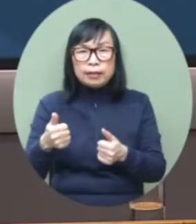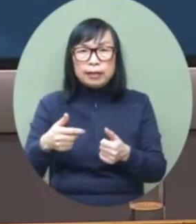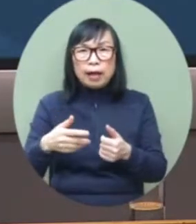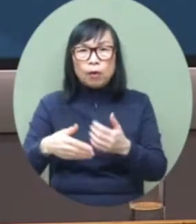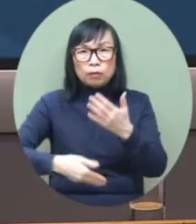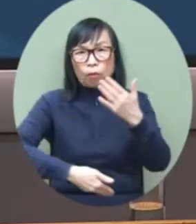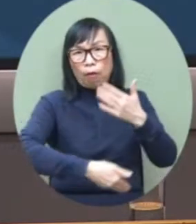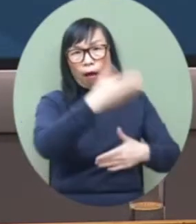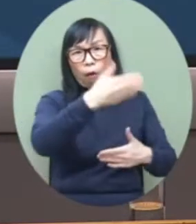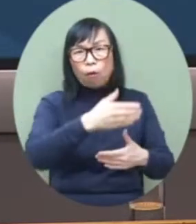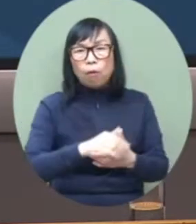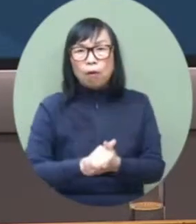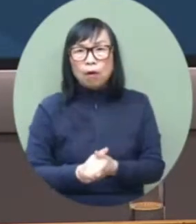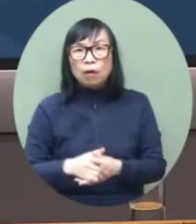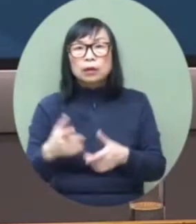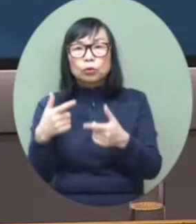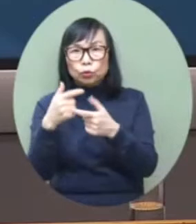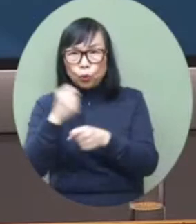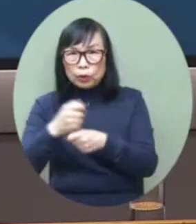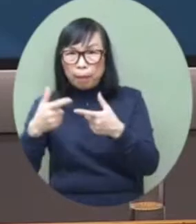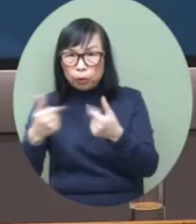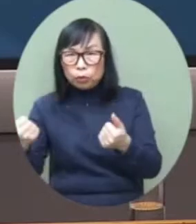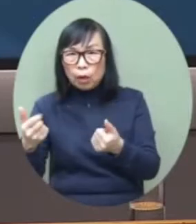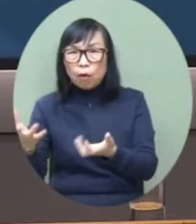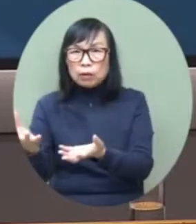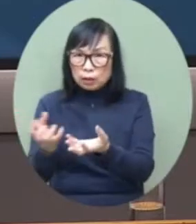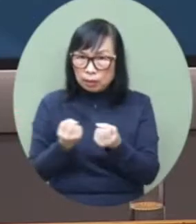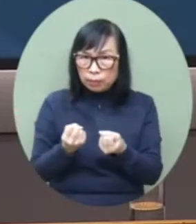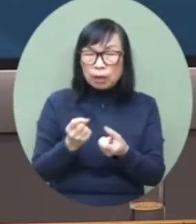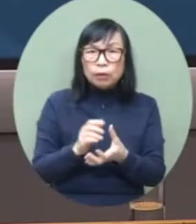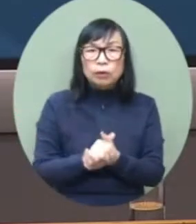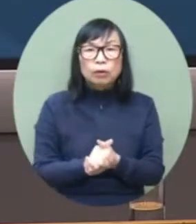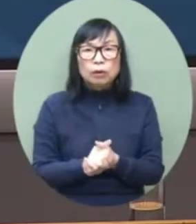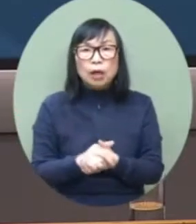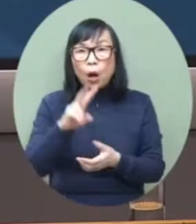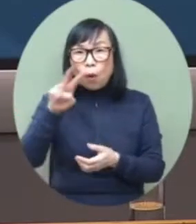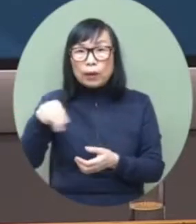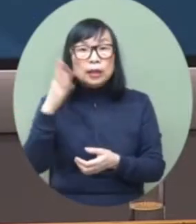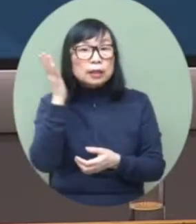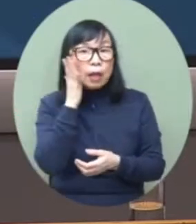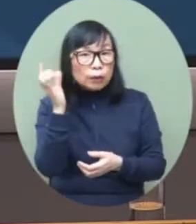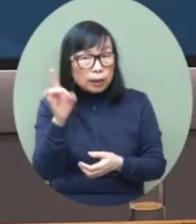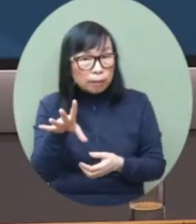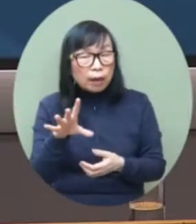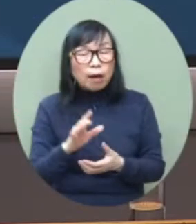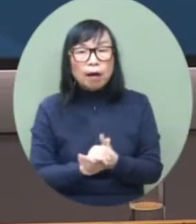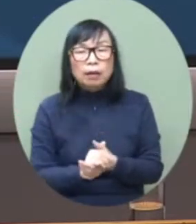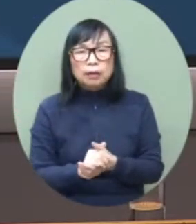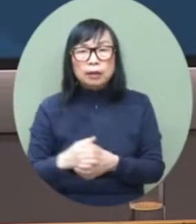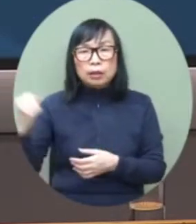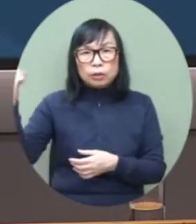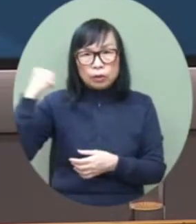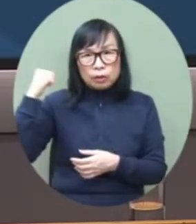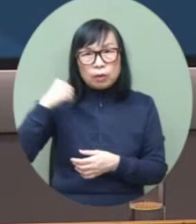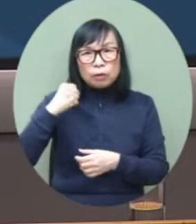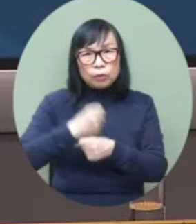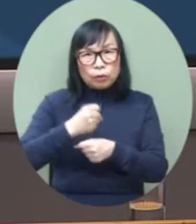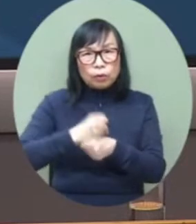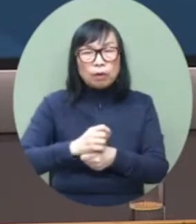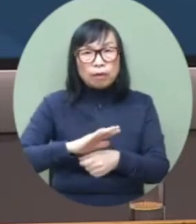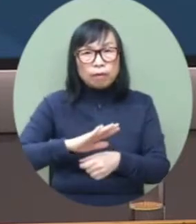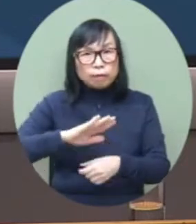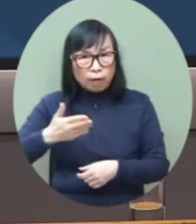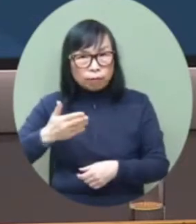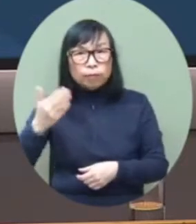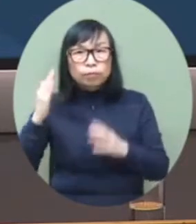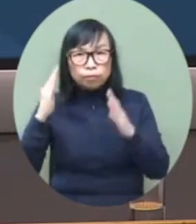that we already have some hardware in place. We can make minor modifications and make it available. Another option is hotels.